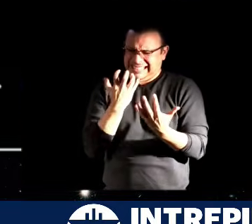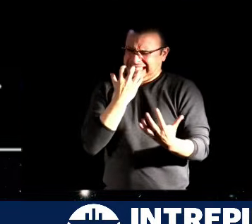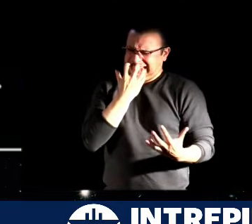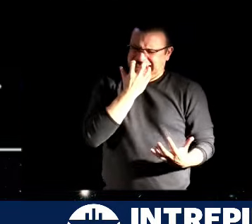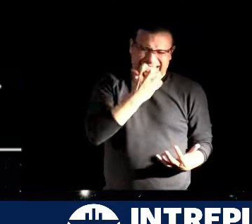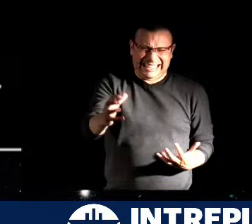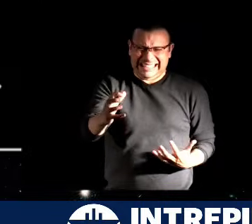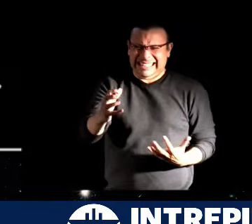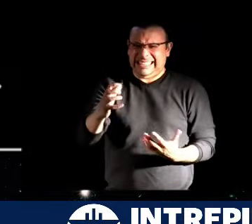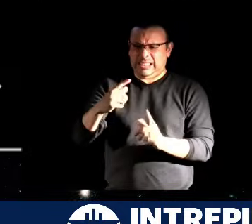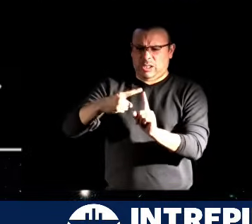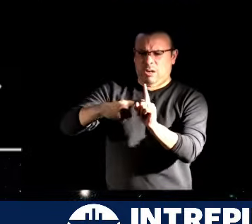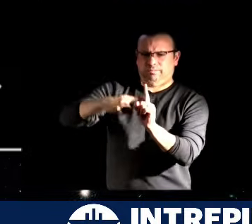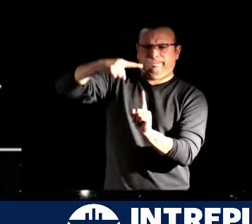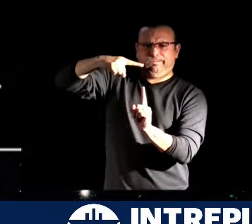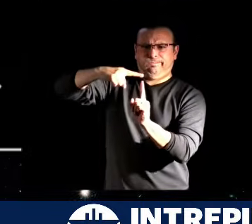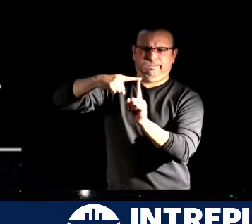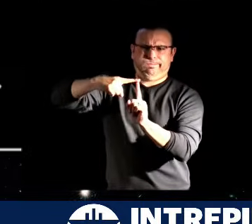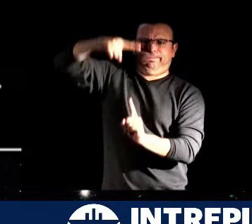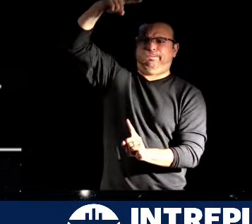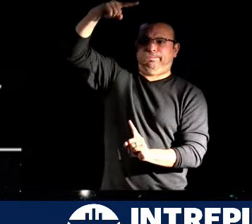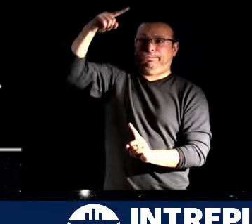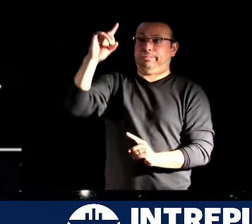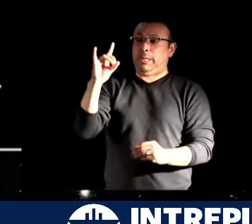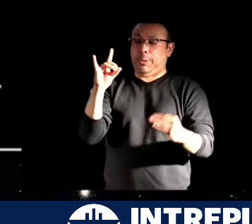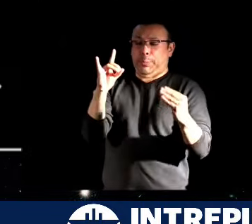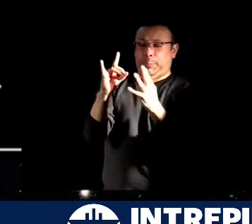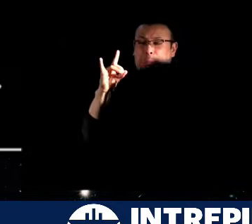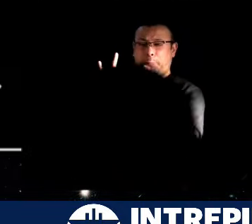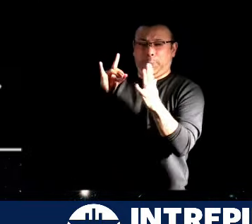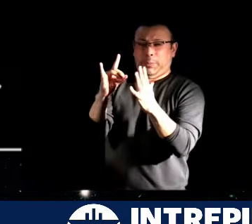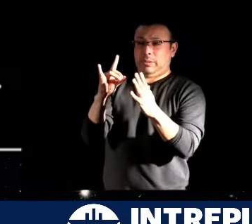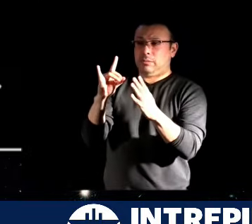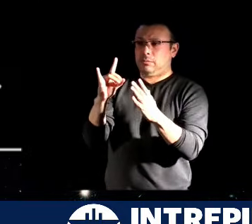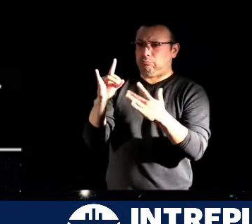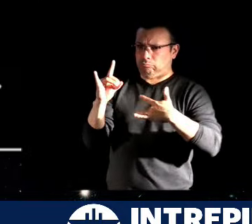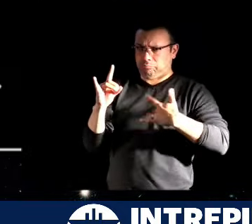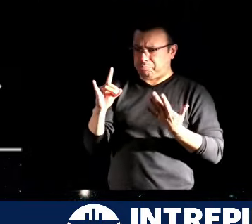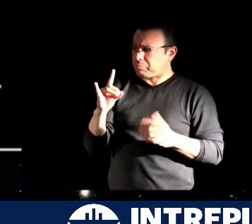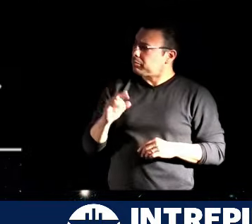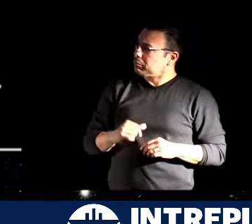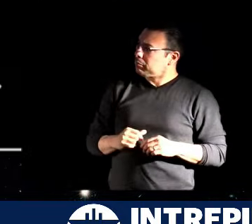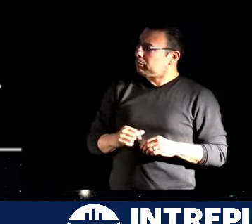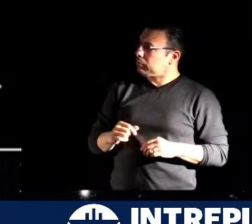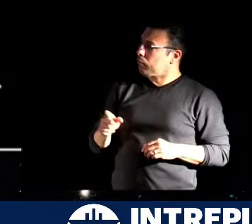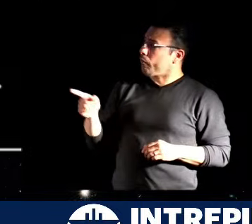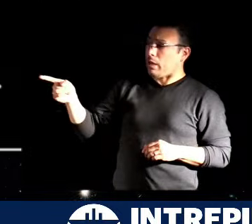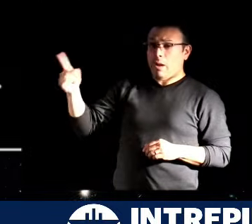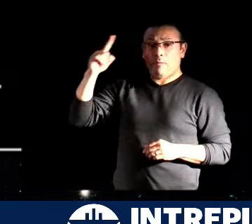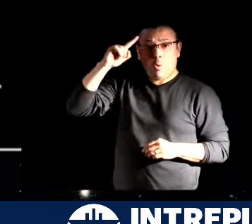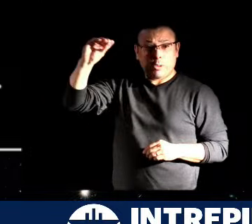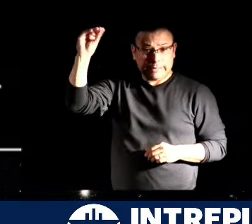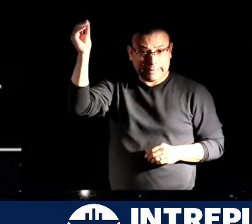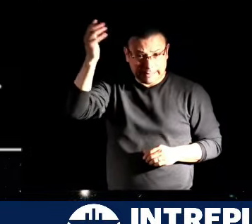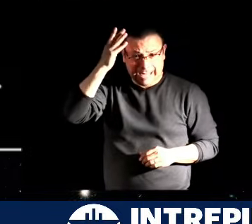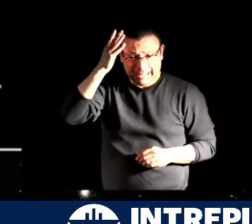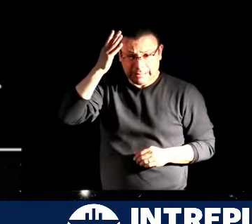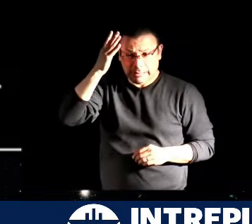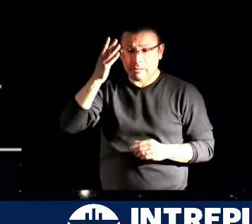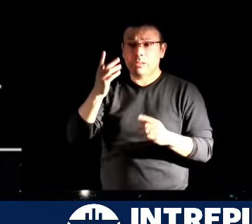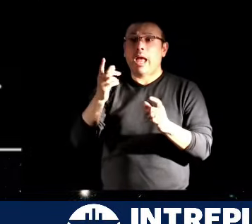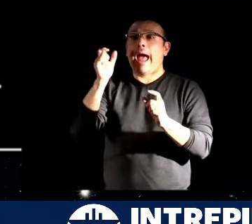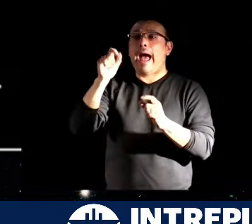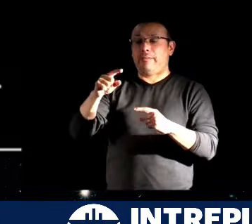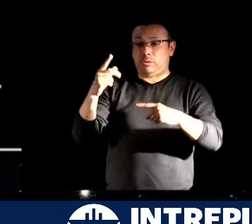feeling? And is the spacecraft actually being? So for solar radiation, the equation for that is 1